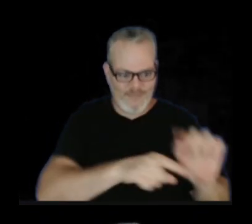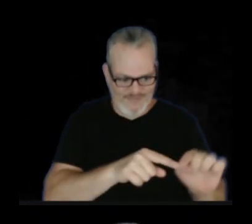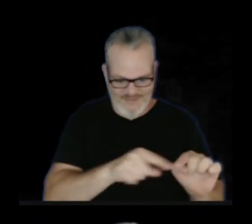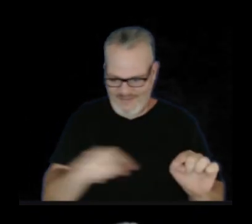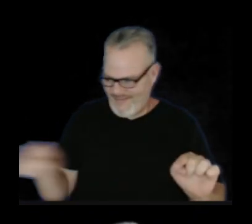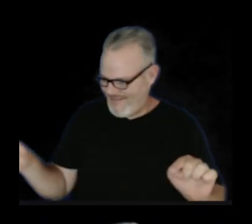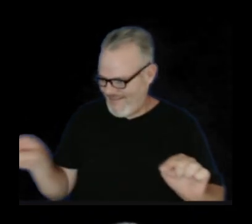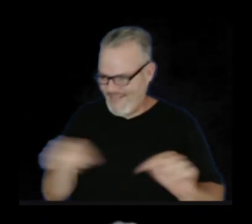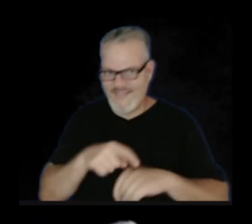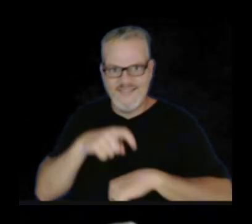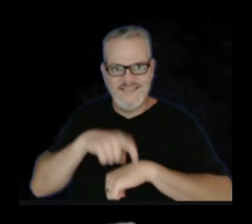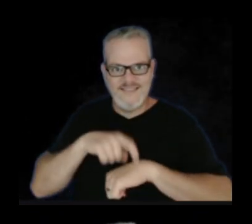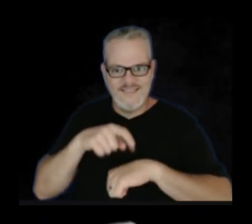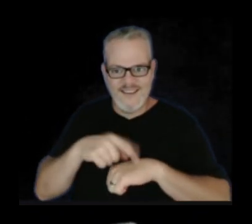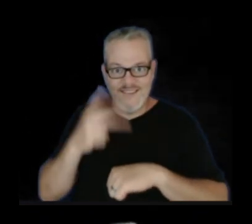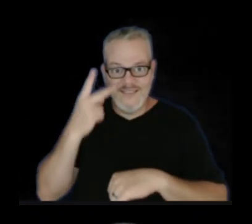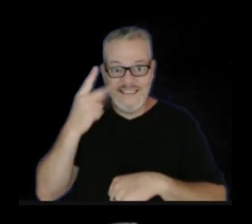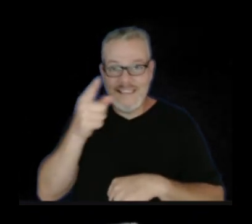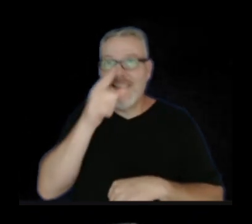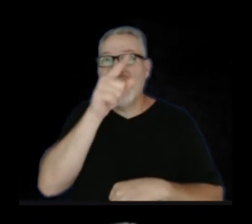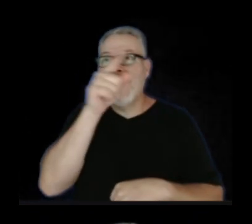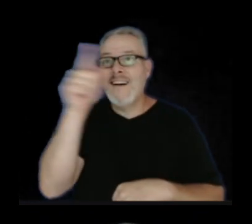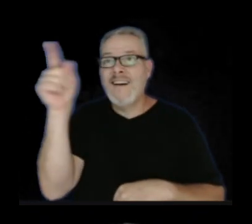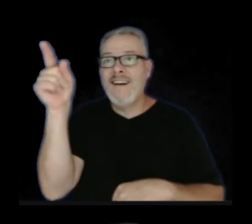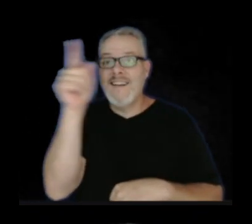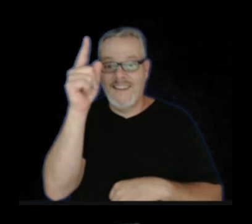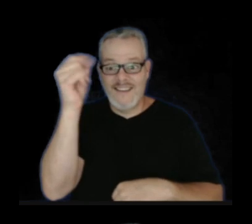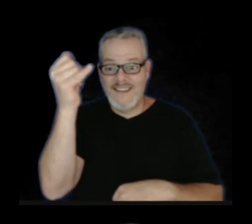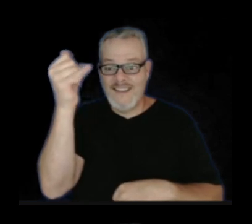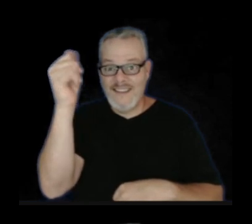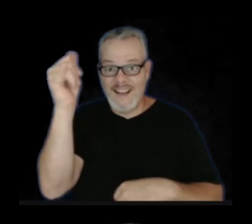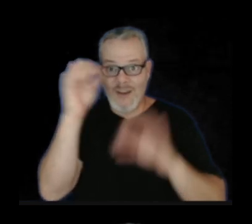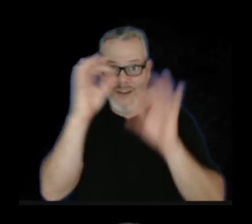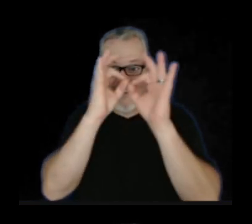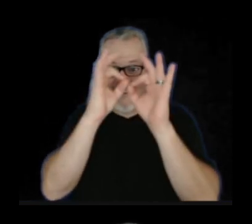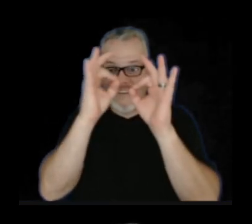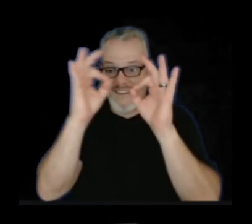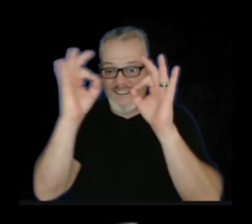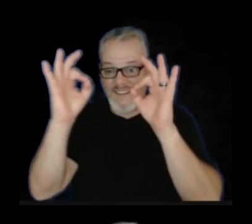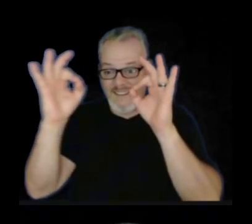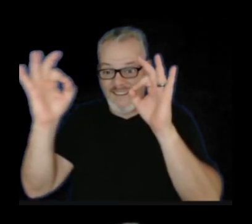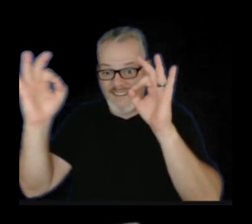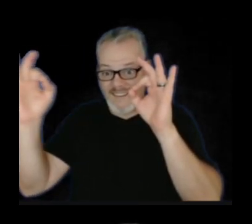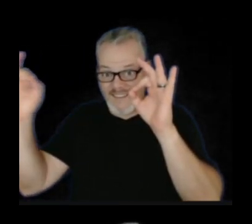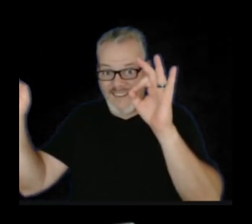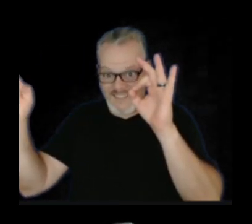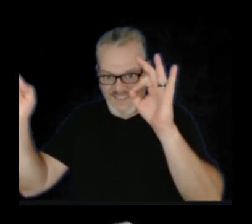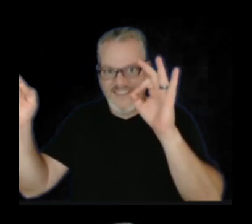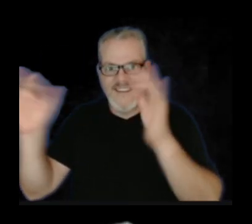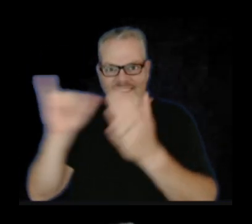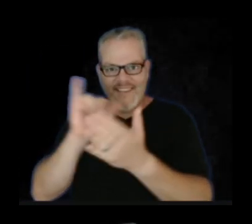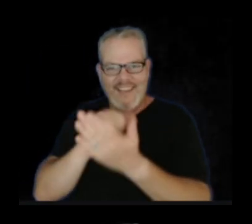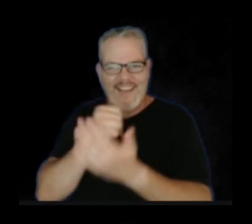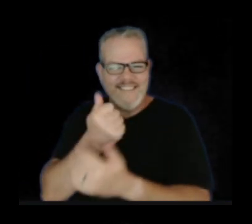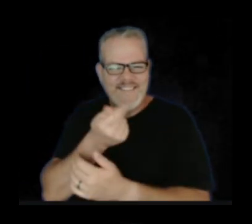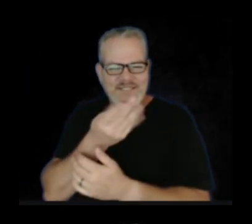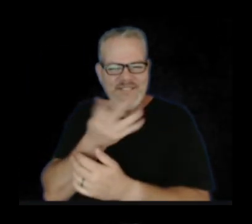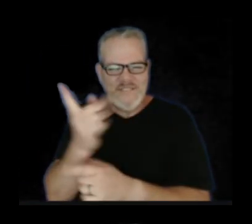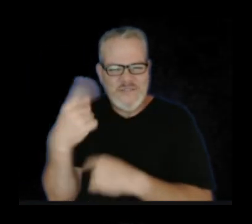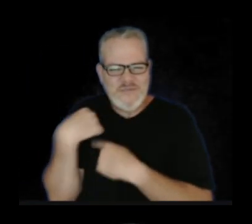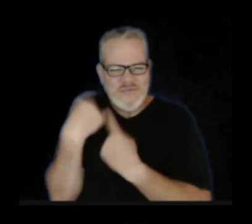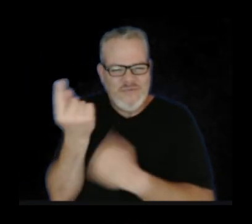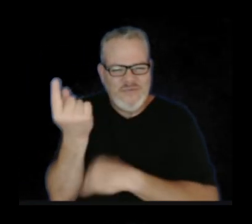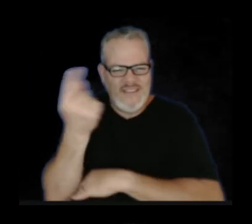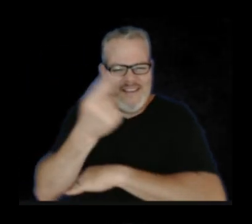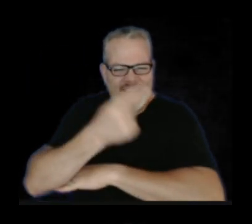in right in here. And so this is over the last few days, especially, that's picked up beyond what's normal